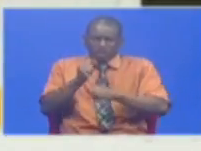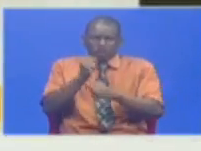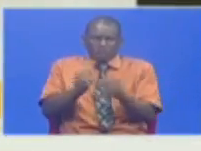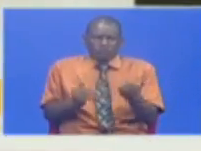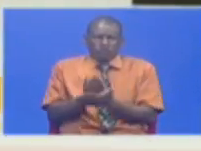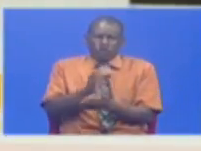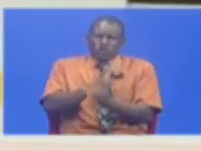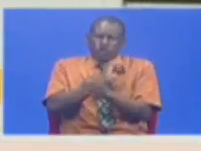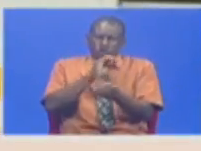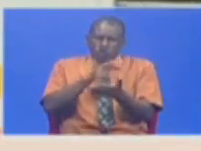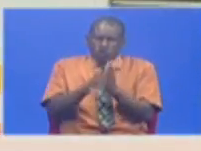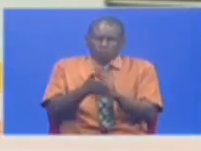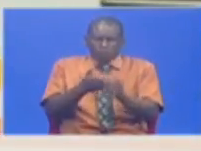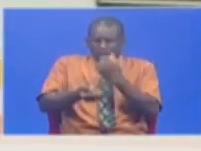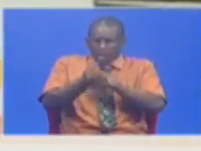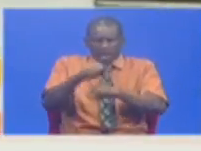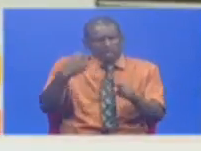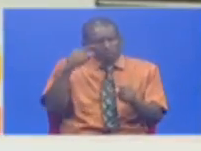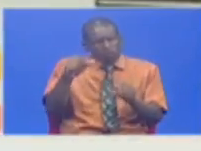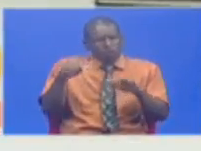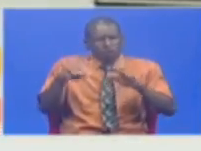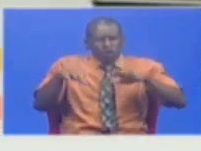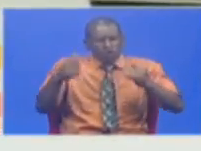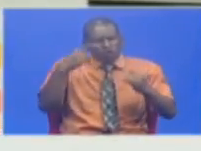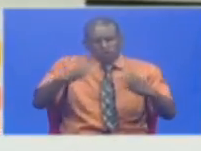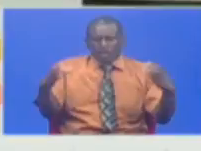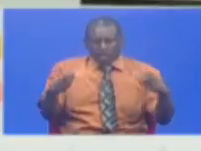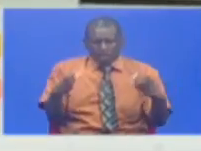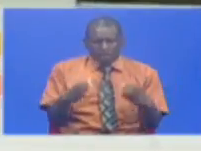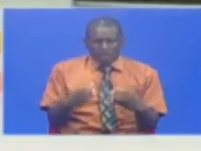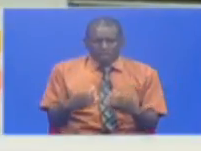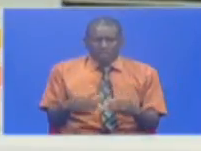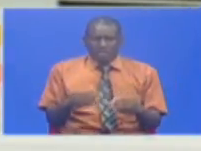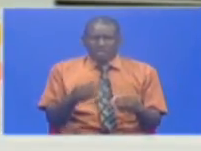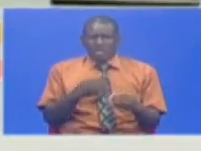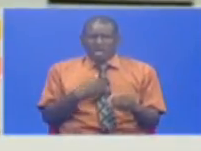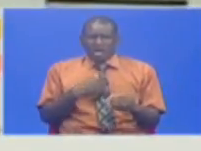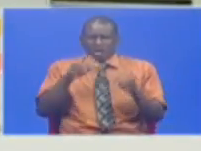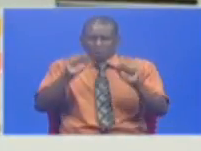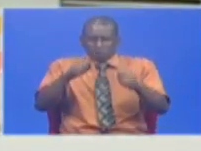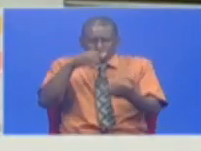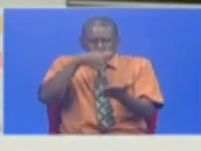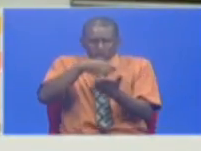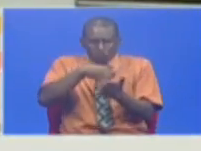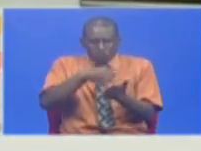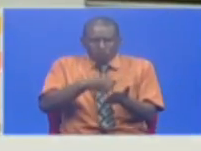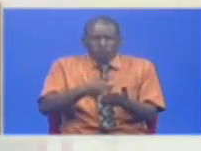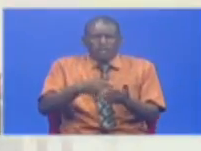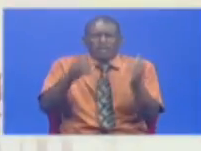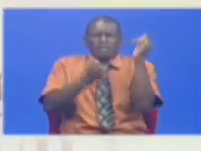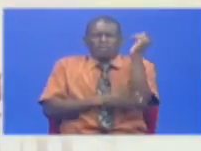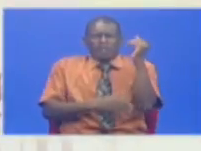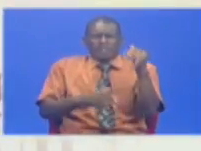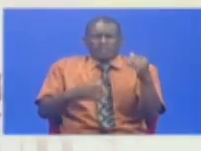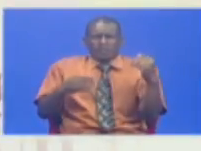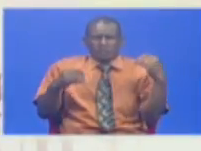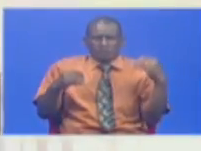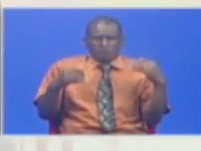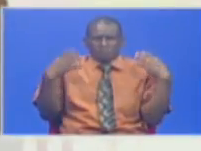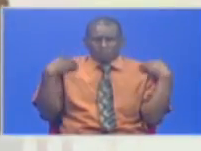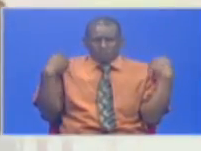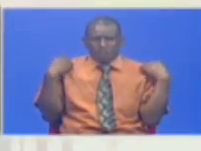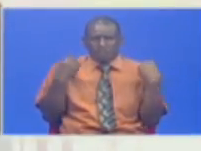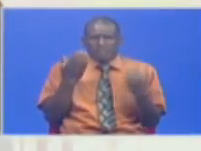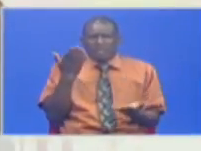person acting for or on behalf of the company had or would engage in improper practices. Any loan